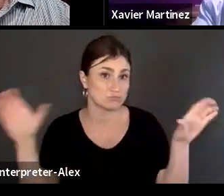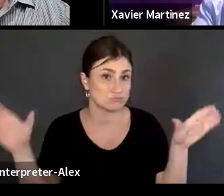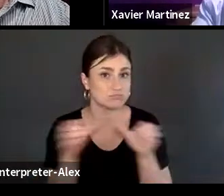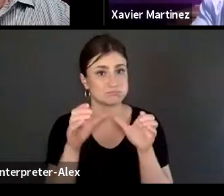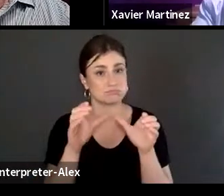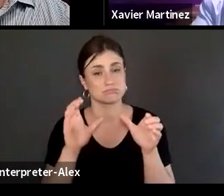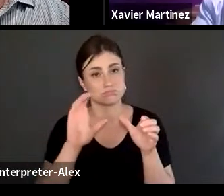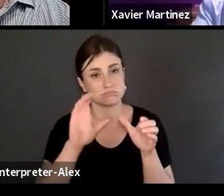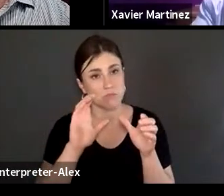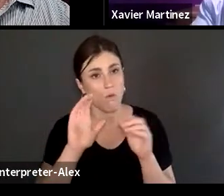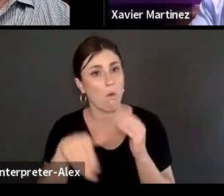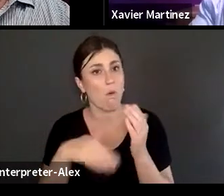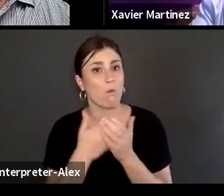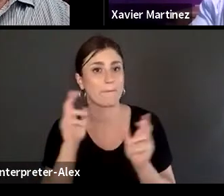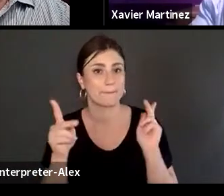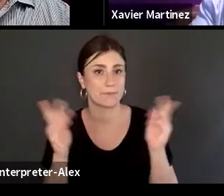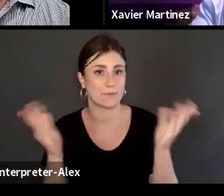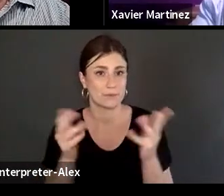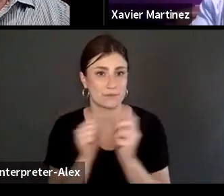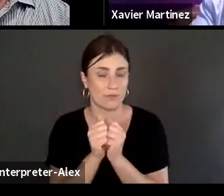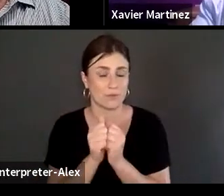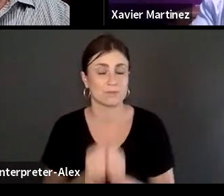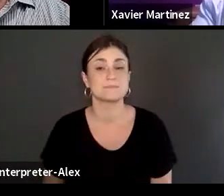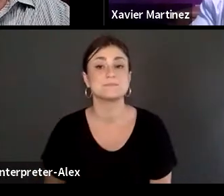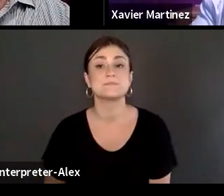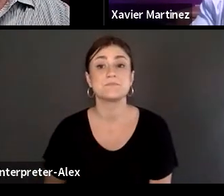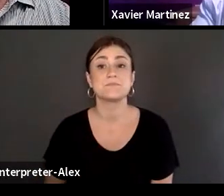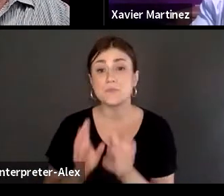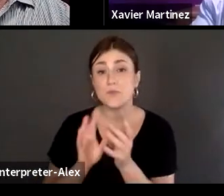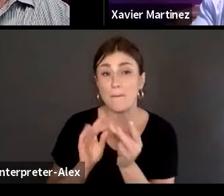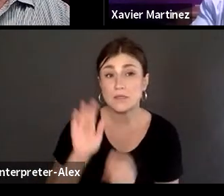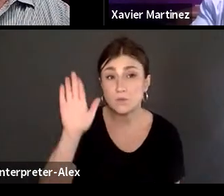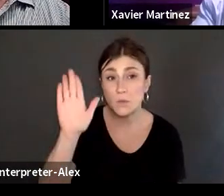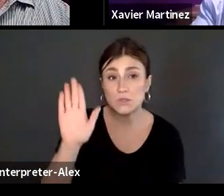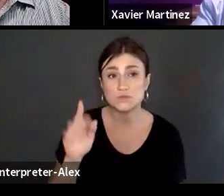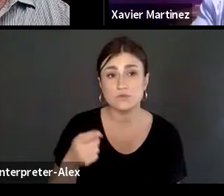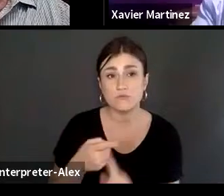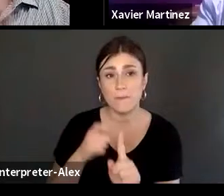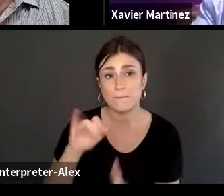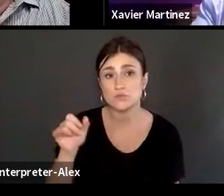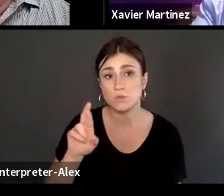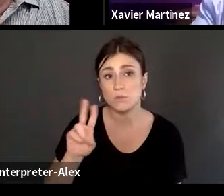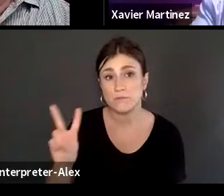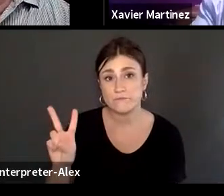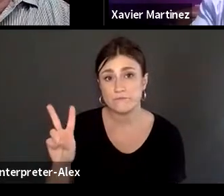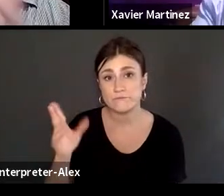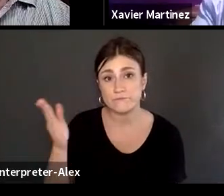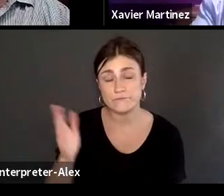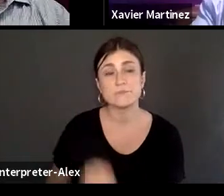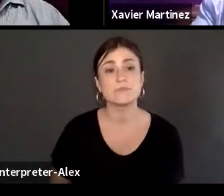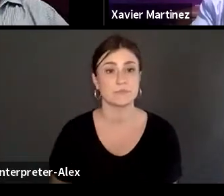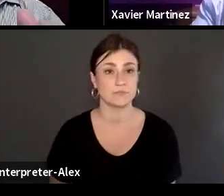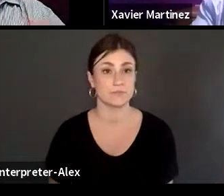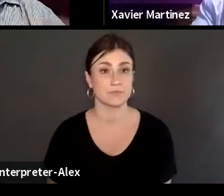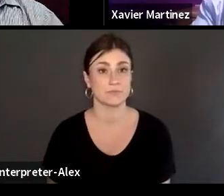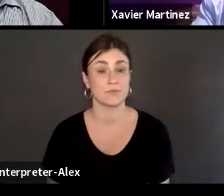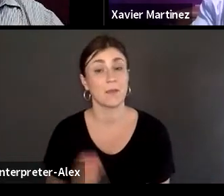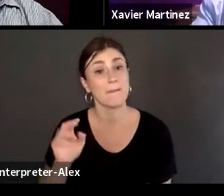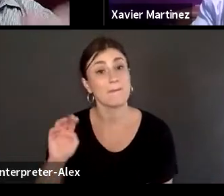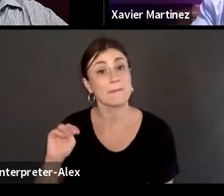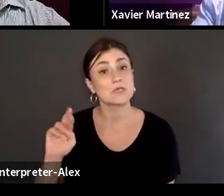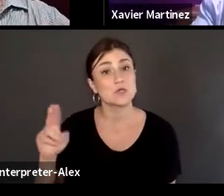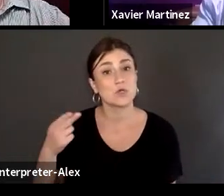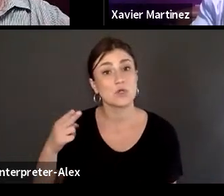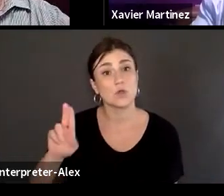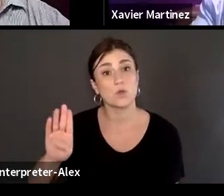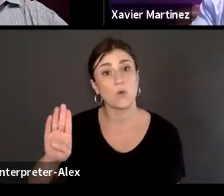you for joining us tonight. We have a comment or question from Councillor John Ramon Vigil. Thank you. Mr. Hubler, is